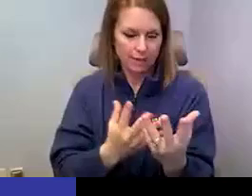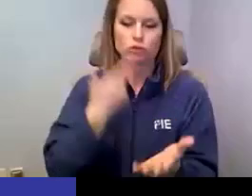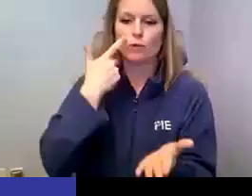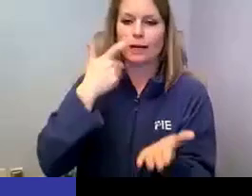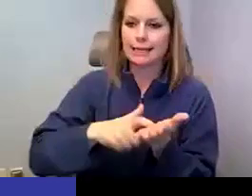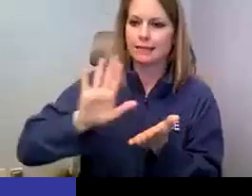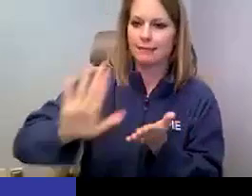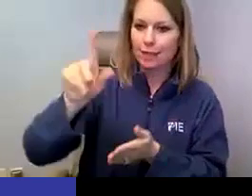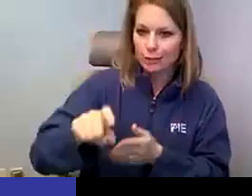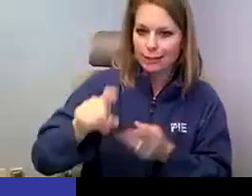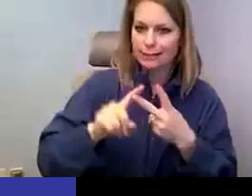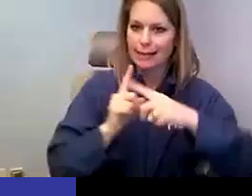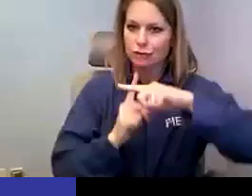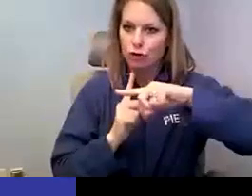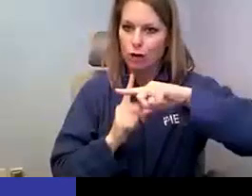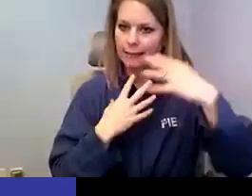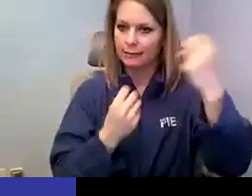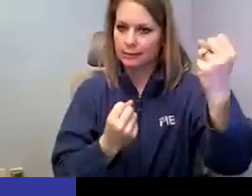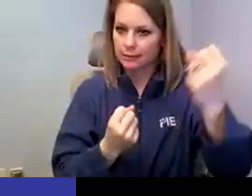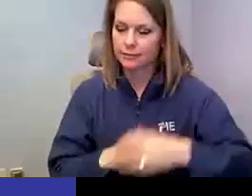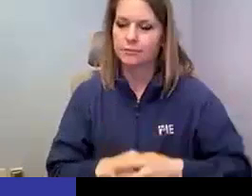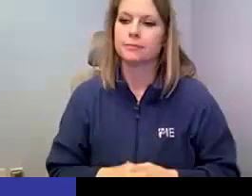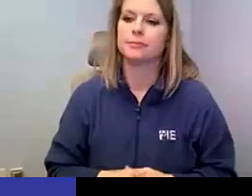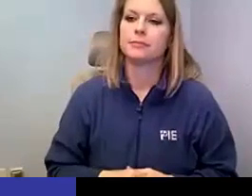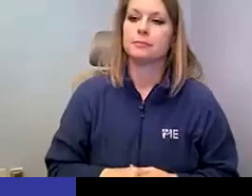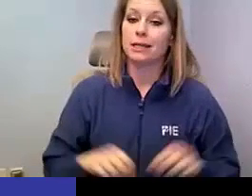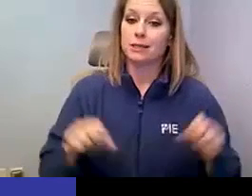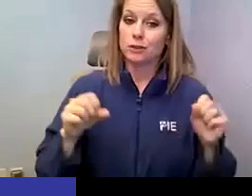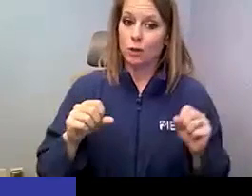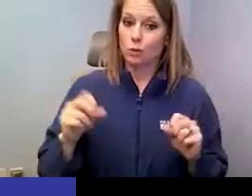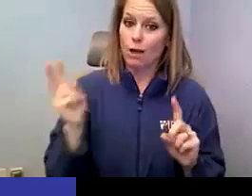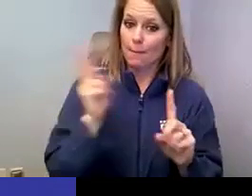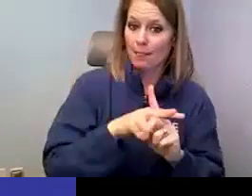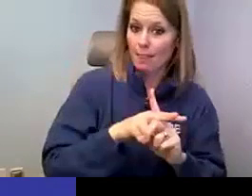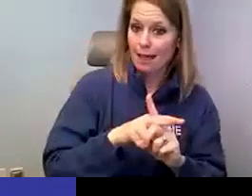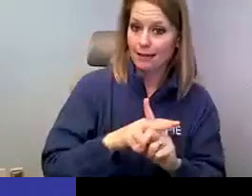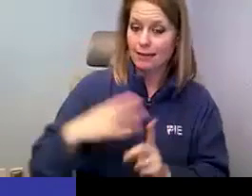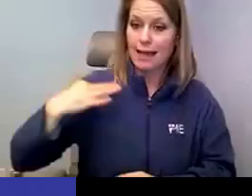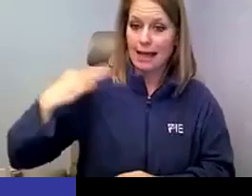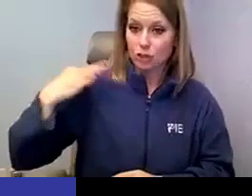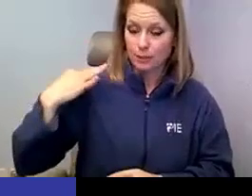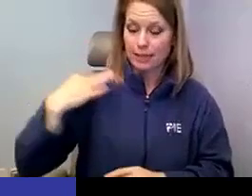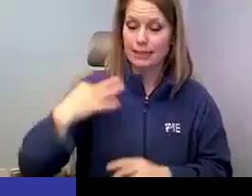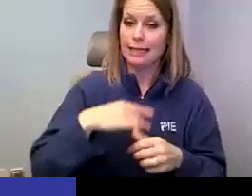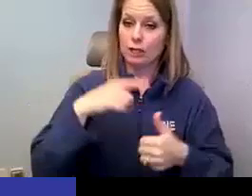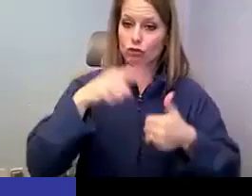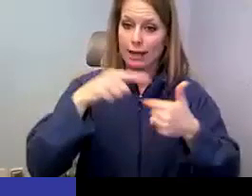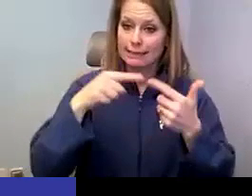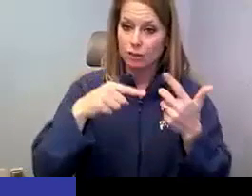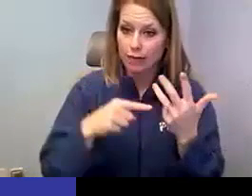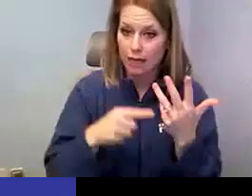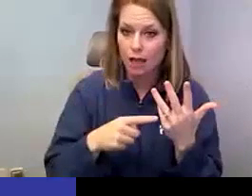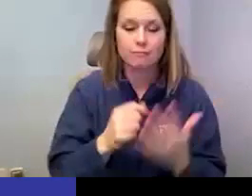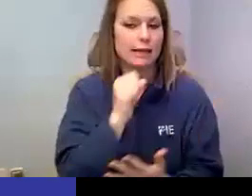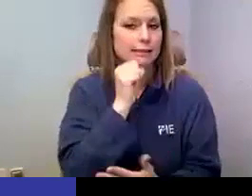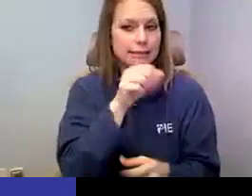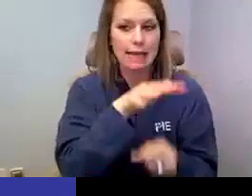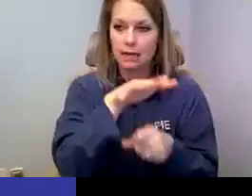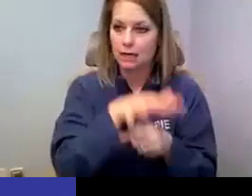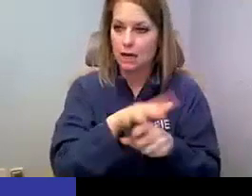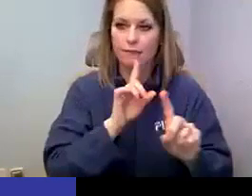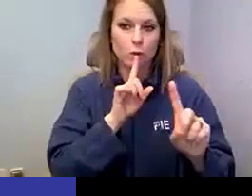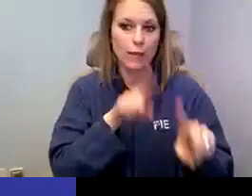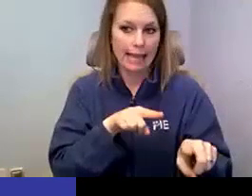strengths. Applying the eligibility criteria for a particular category of disability is not enough to answer